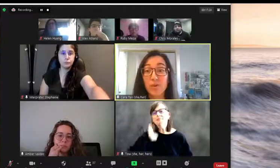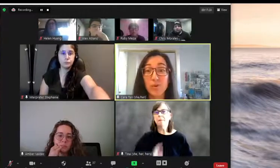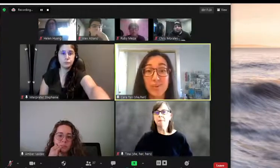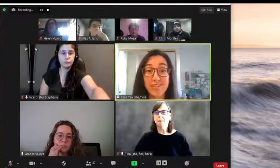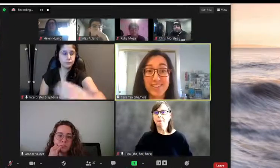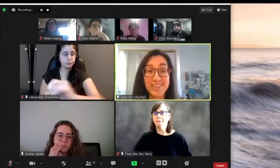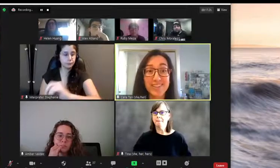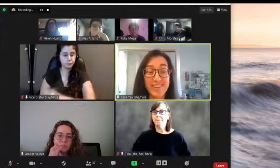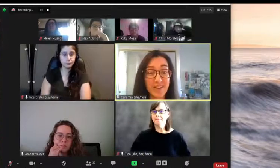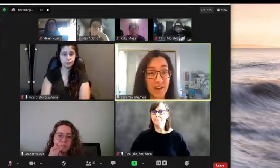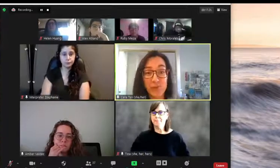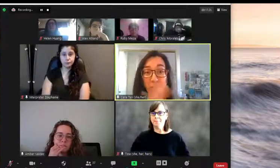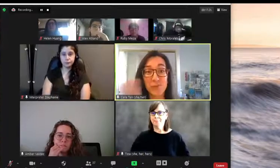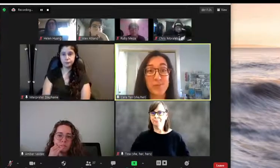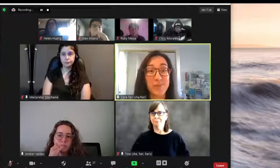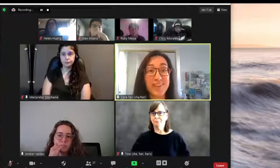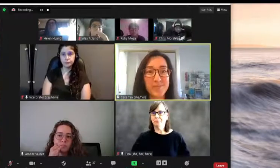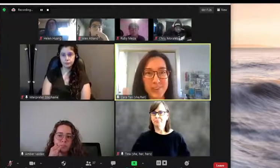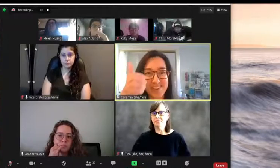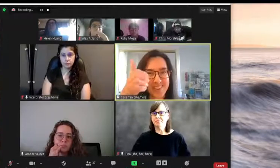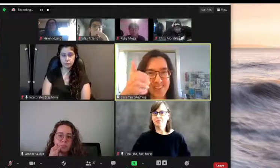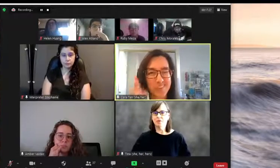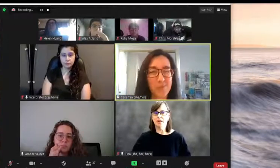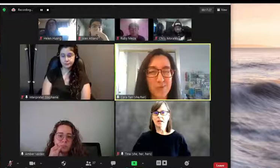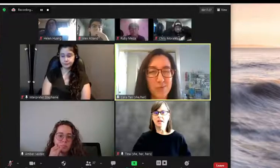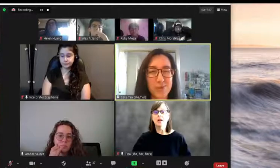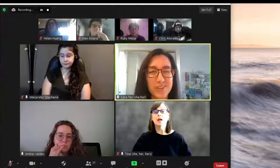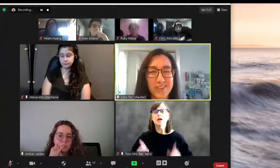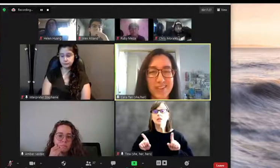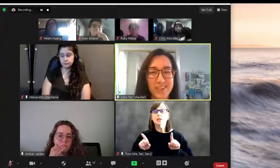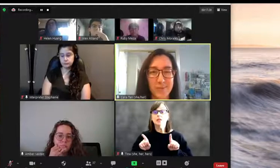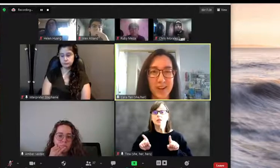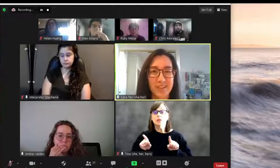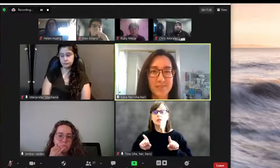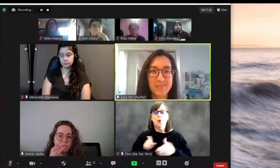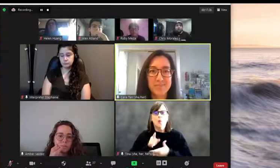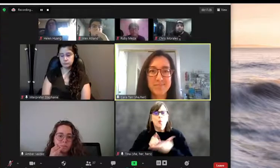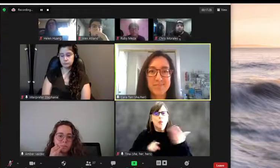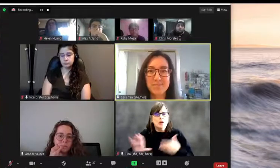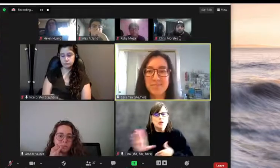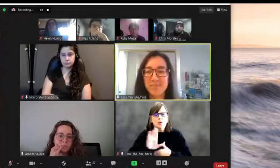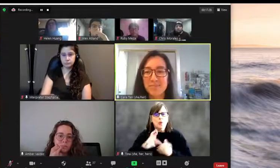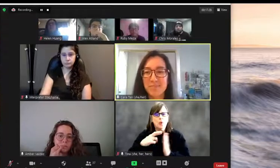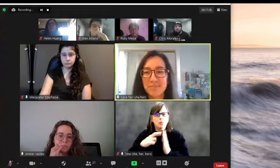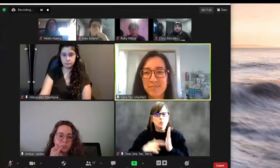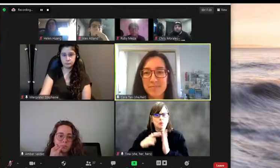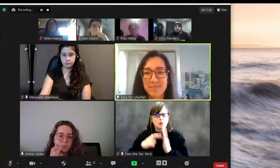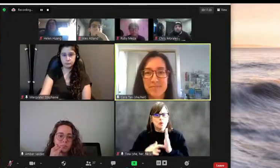What rule of those people that put their thumbs up, what rule did you have in your mind?